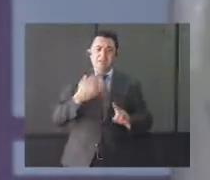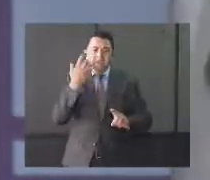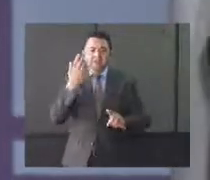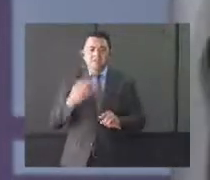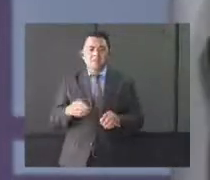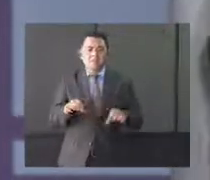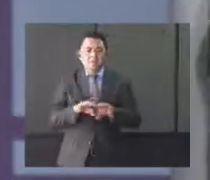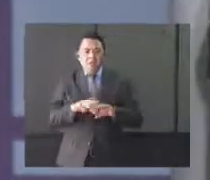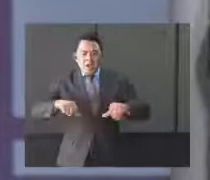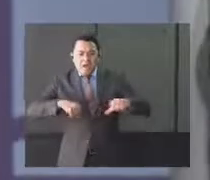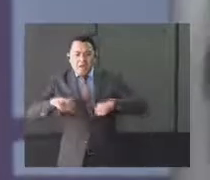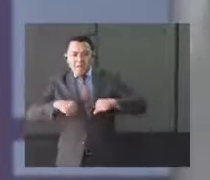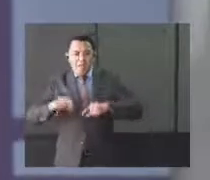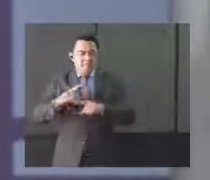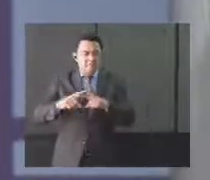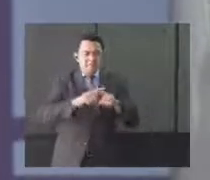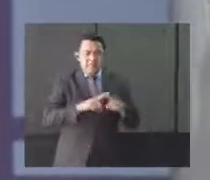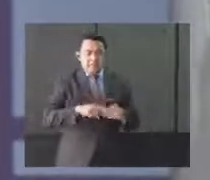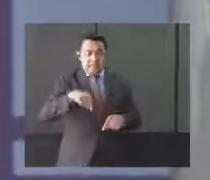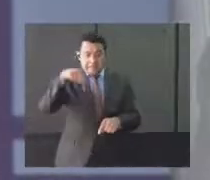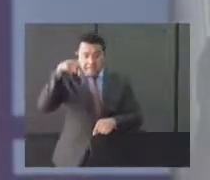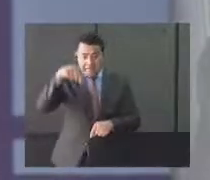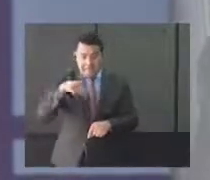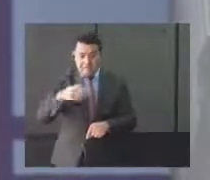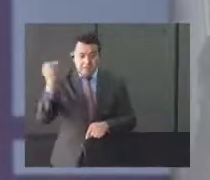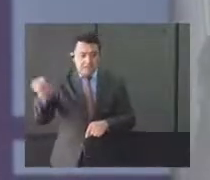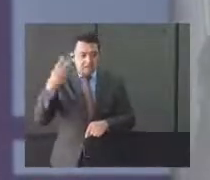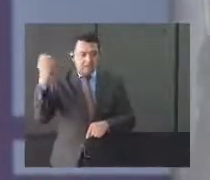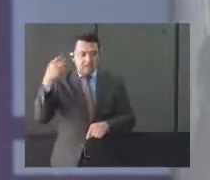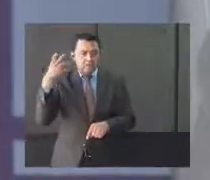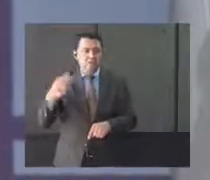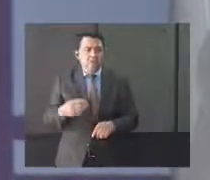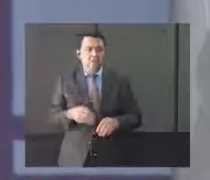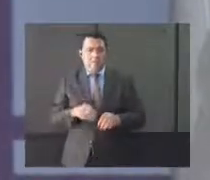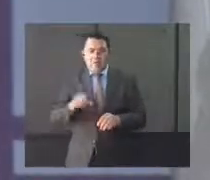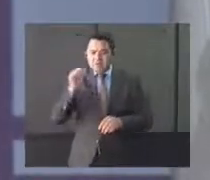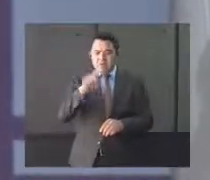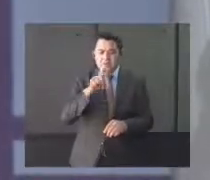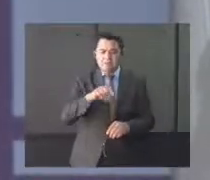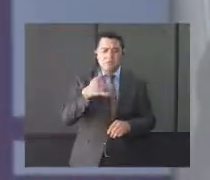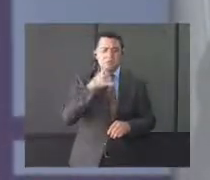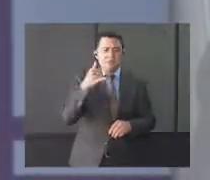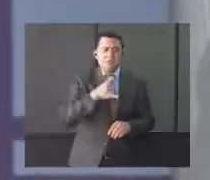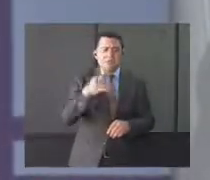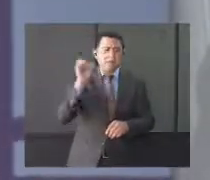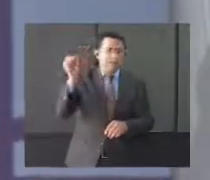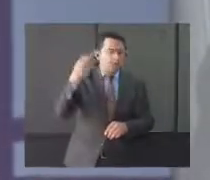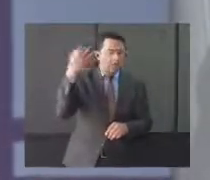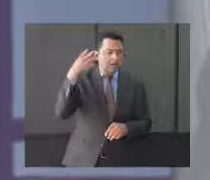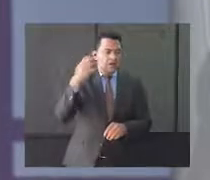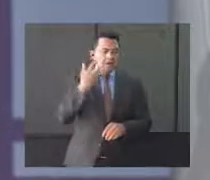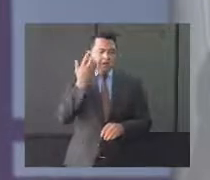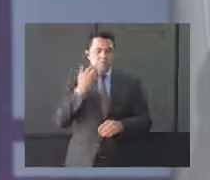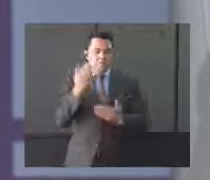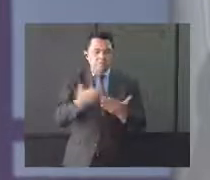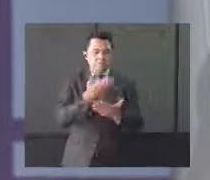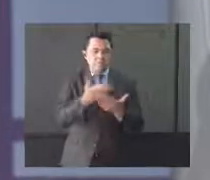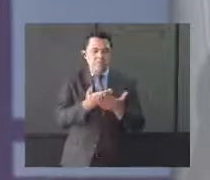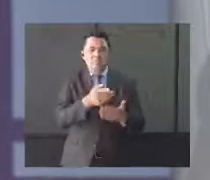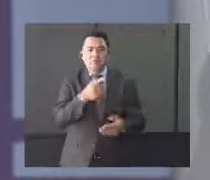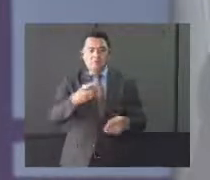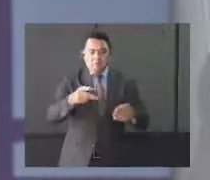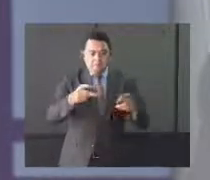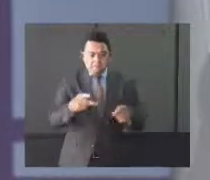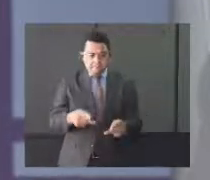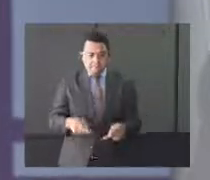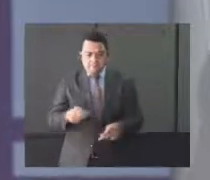is to take to Italy one of the next activities of the forum to reaffirm its importance in our country